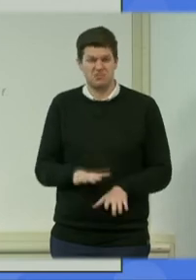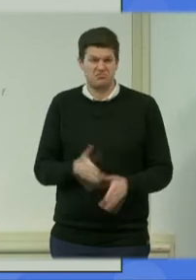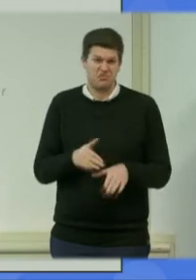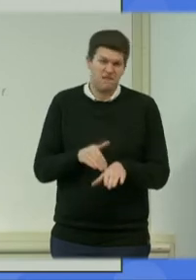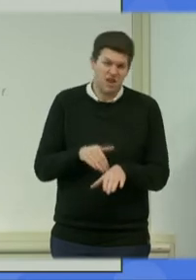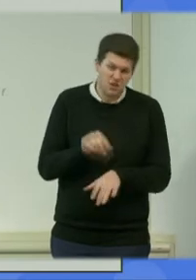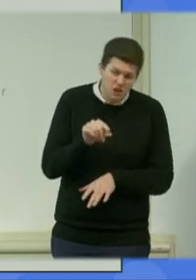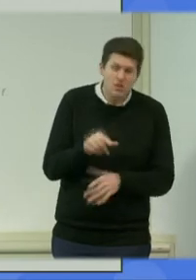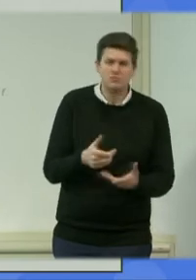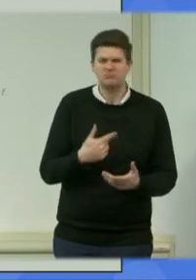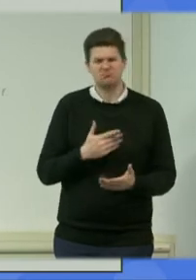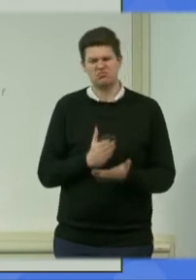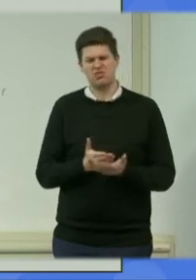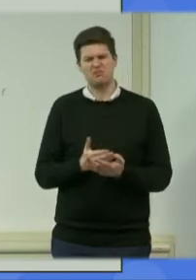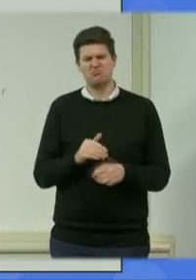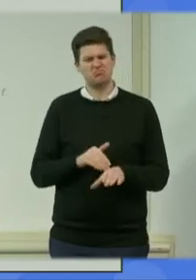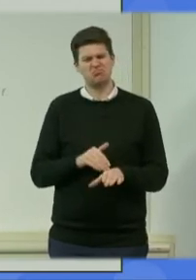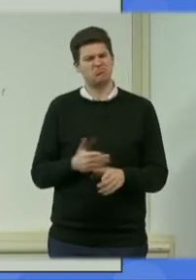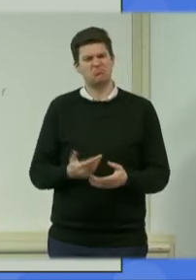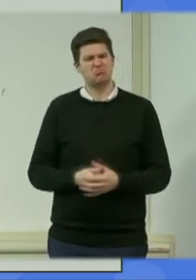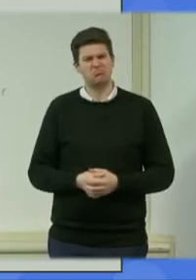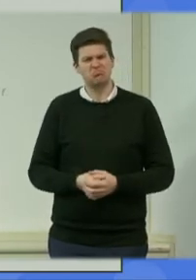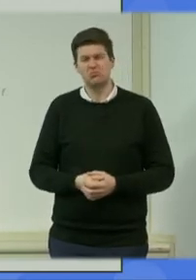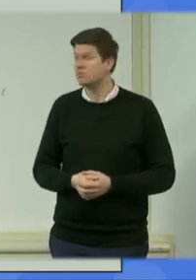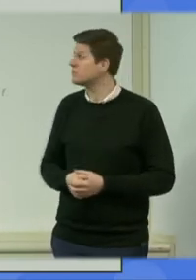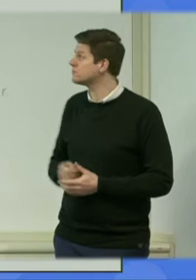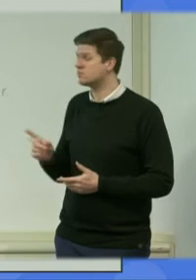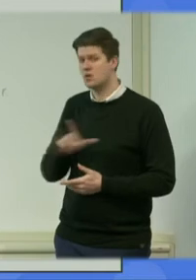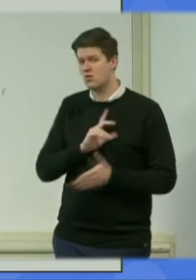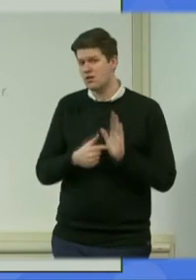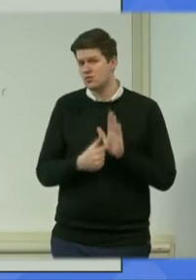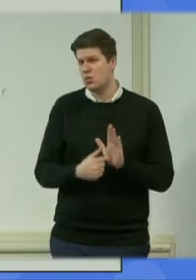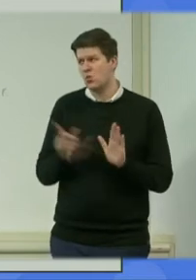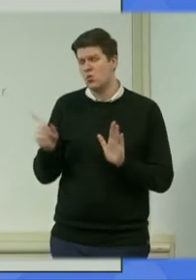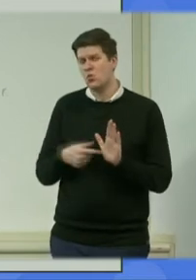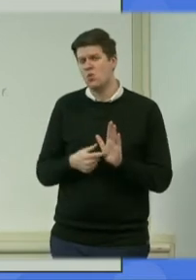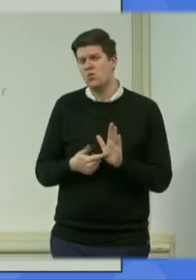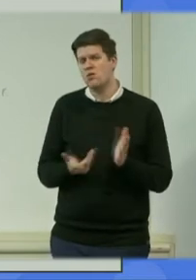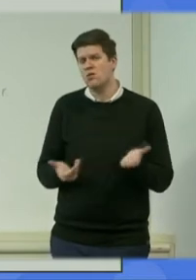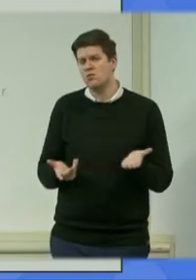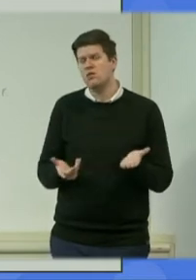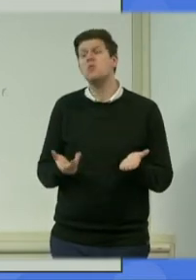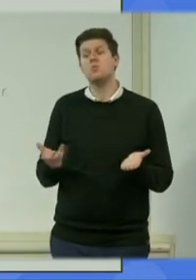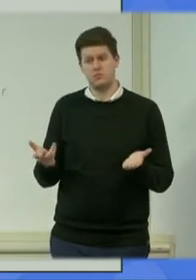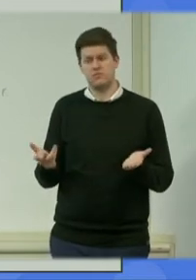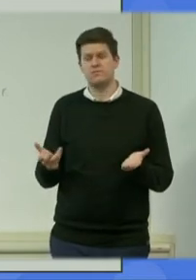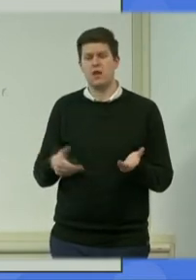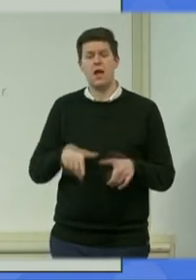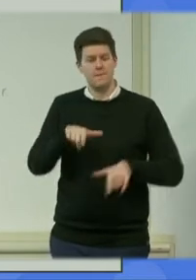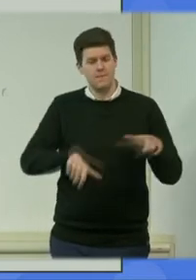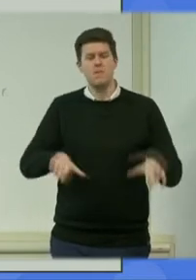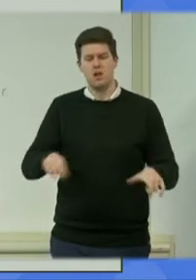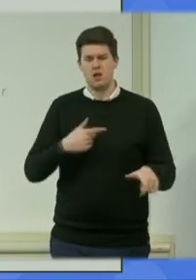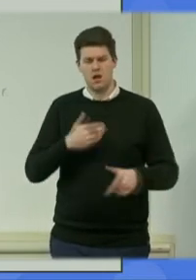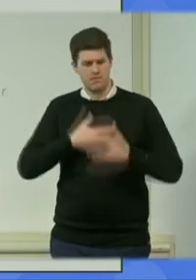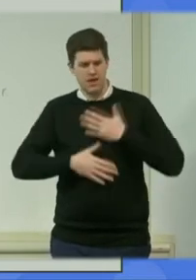not much. Now, why am I showing you this? Well, showing you to show you that people do, if they have the opportunity, change how they behave